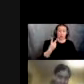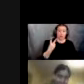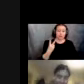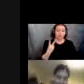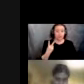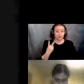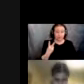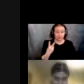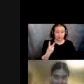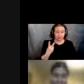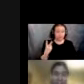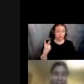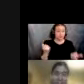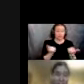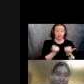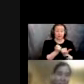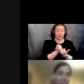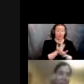everything just